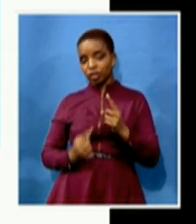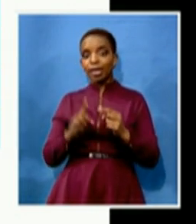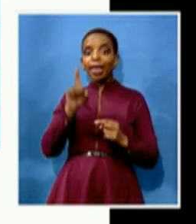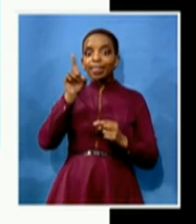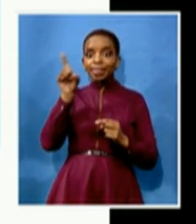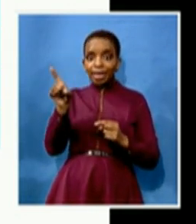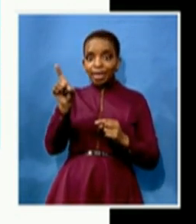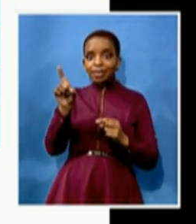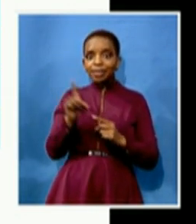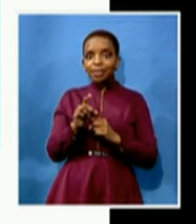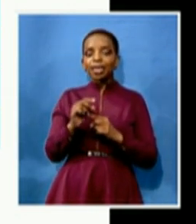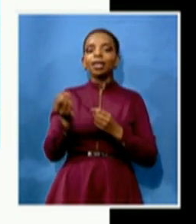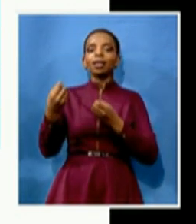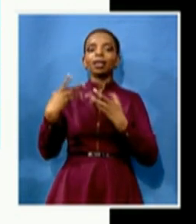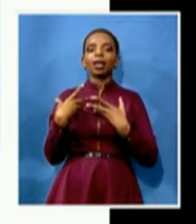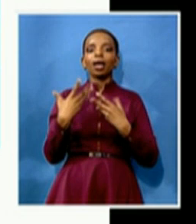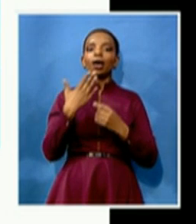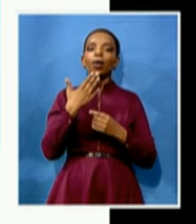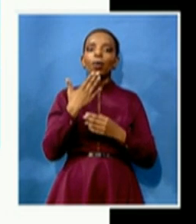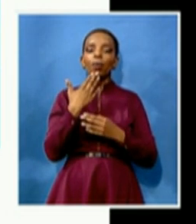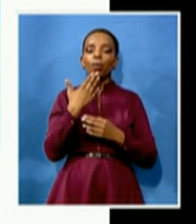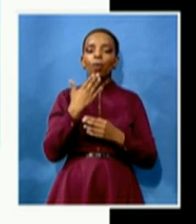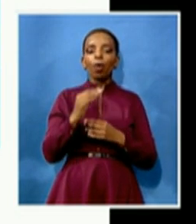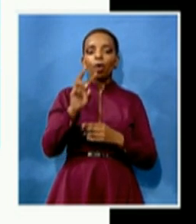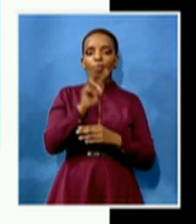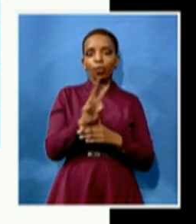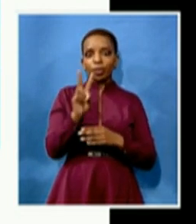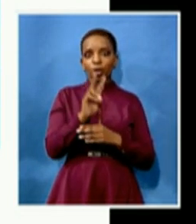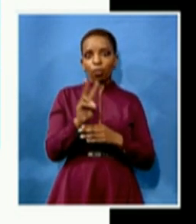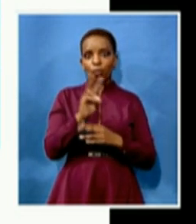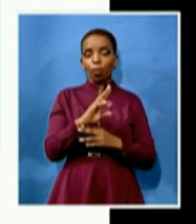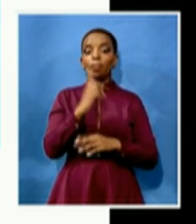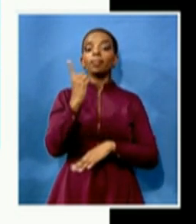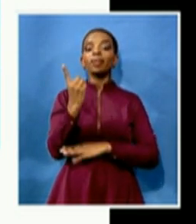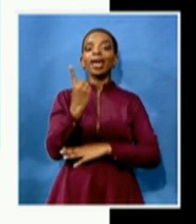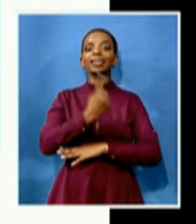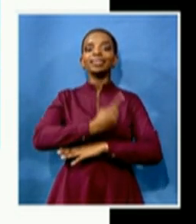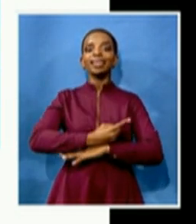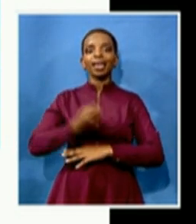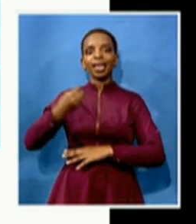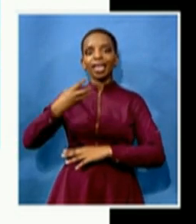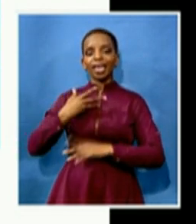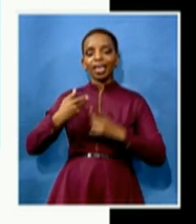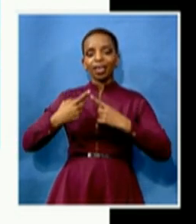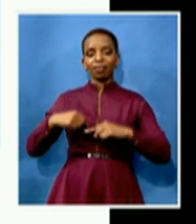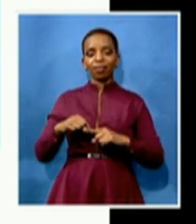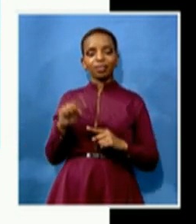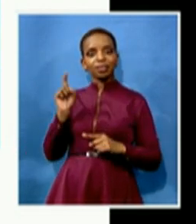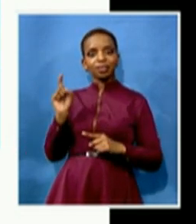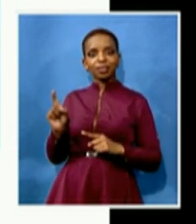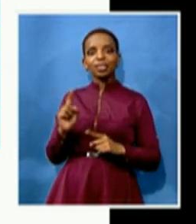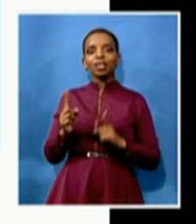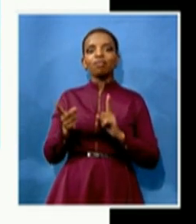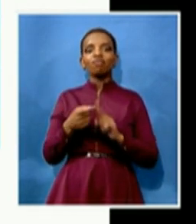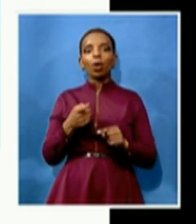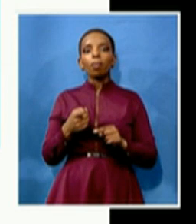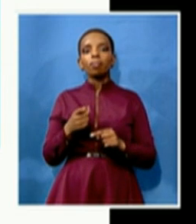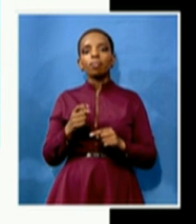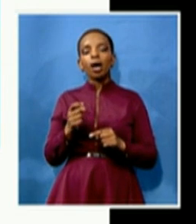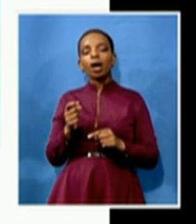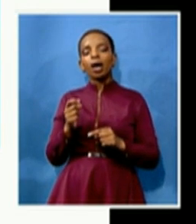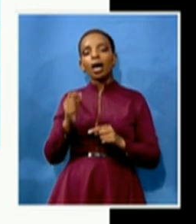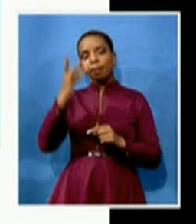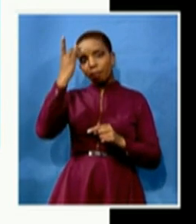movement data per day across all wards from early March through to